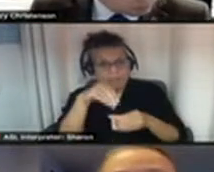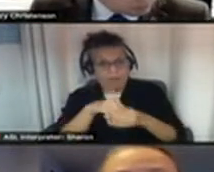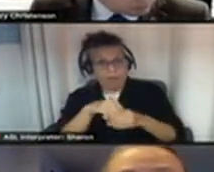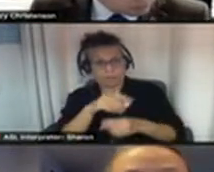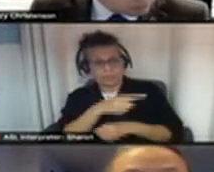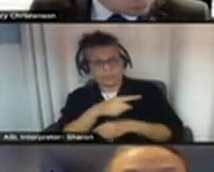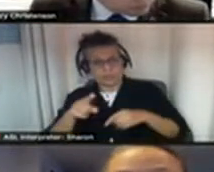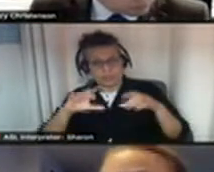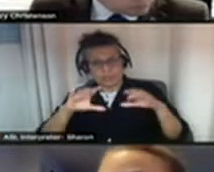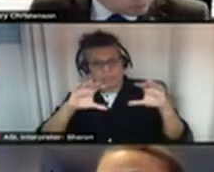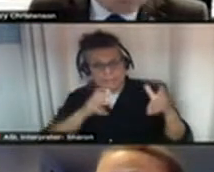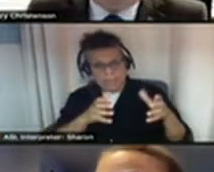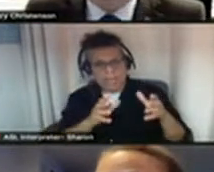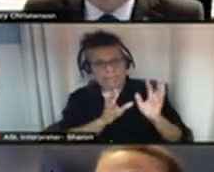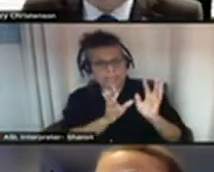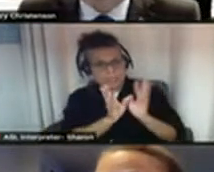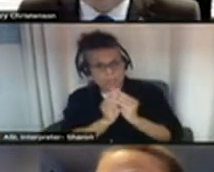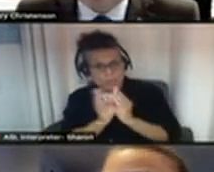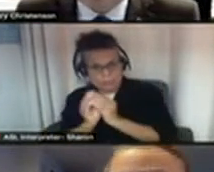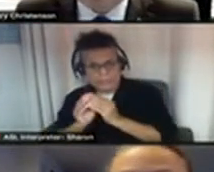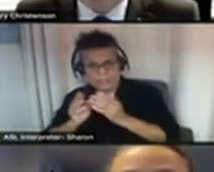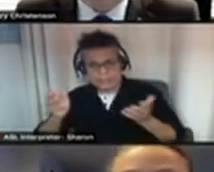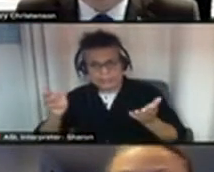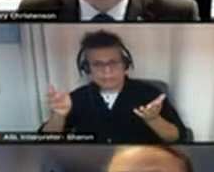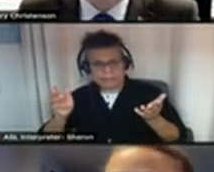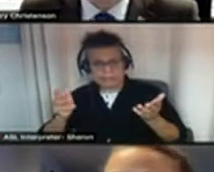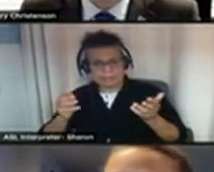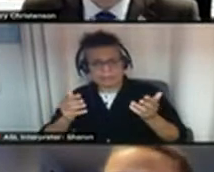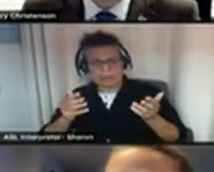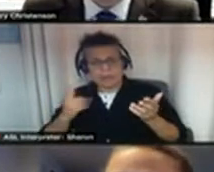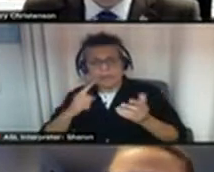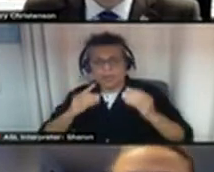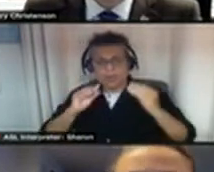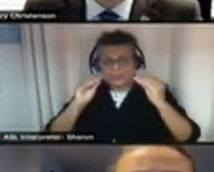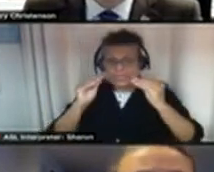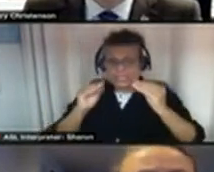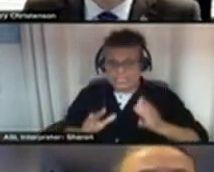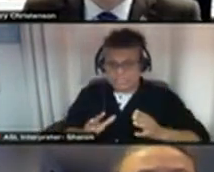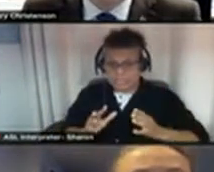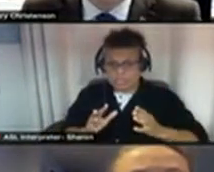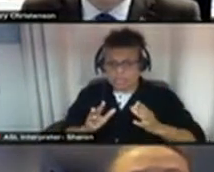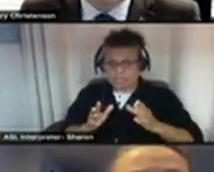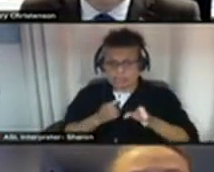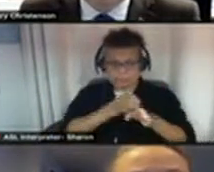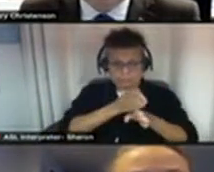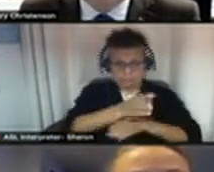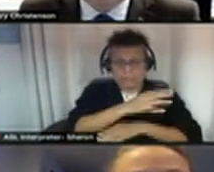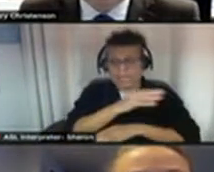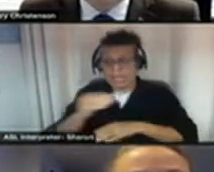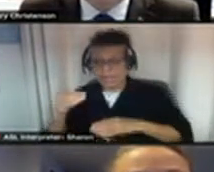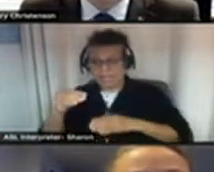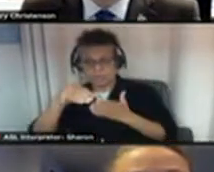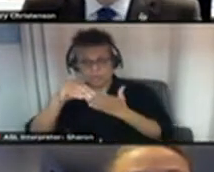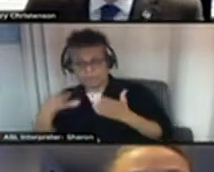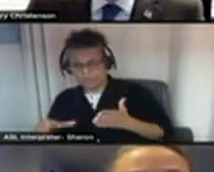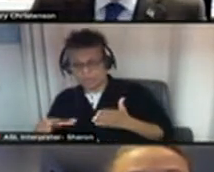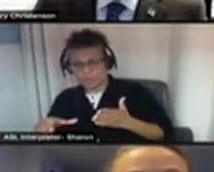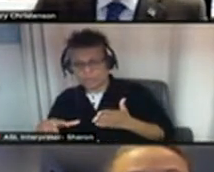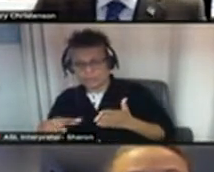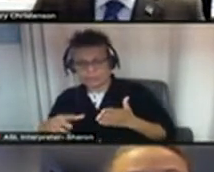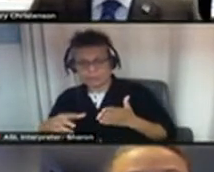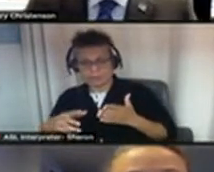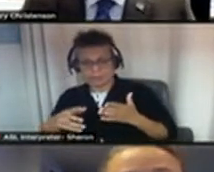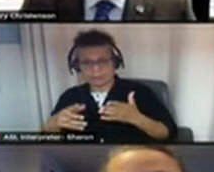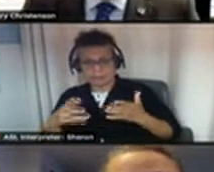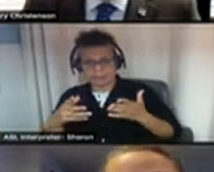of sessions, actually being able to, for the teacher, for the specialist and the student alike, to actually be able